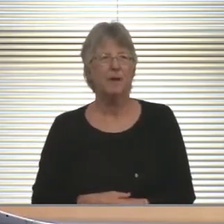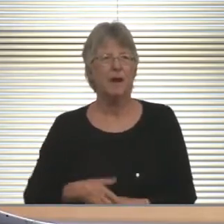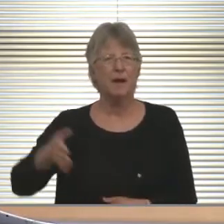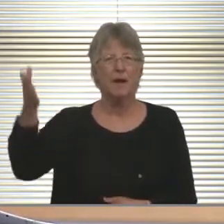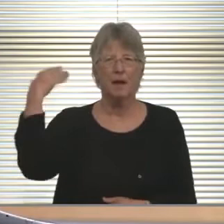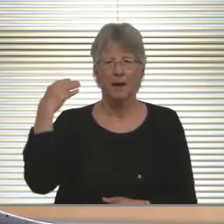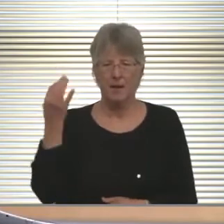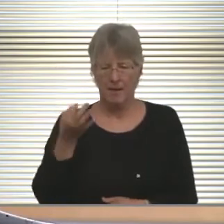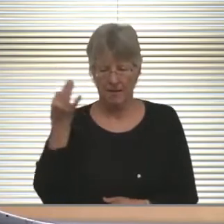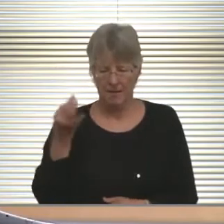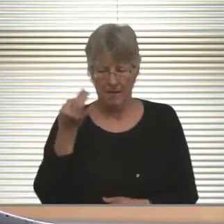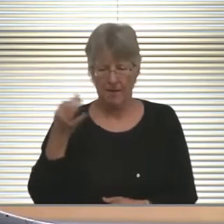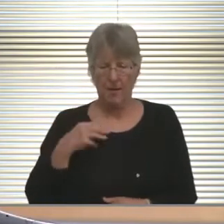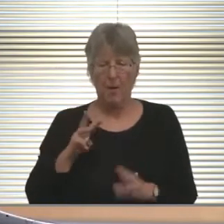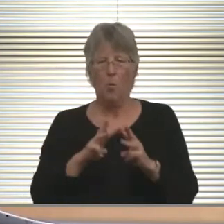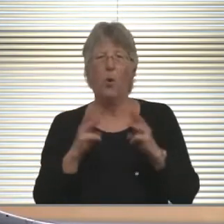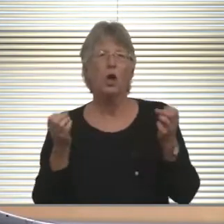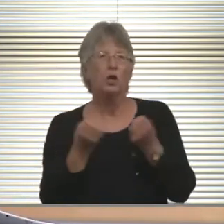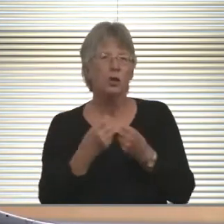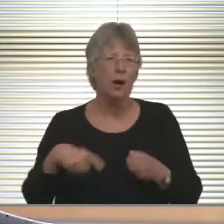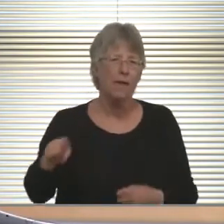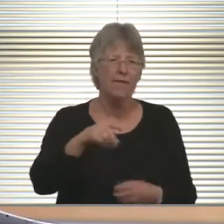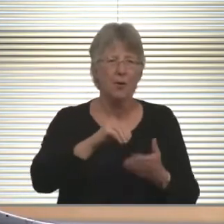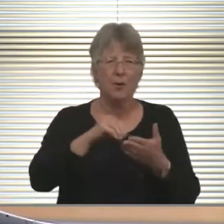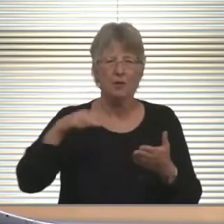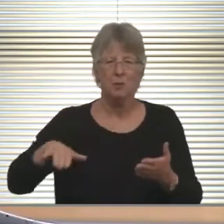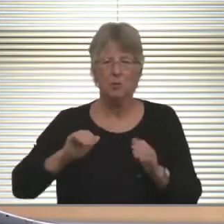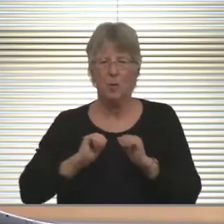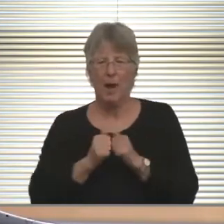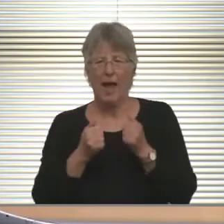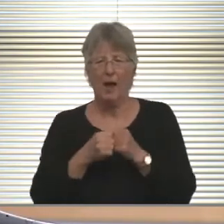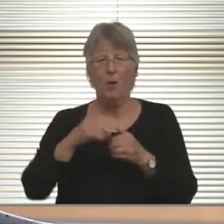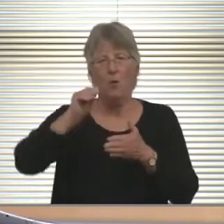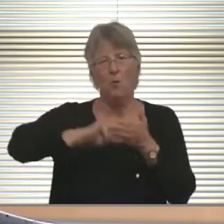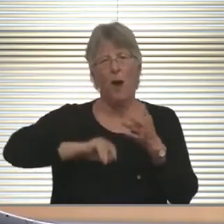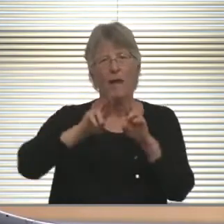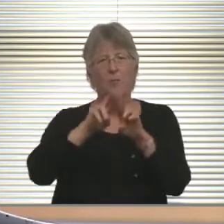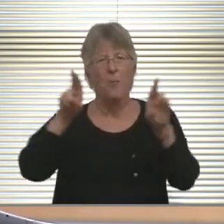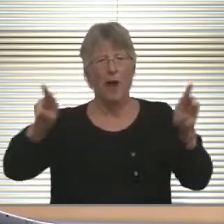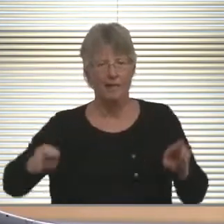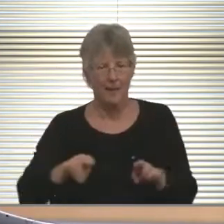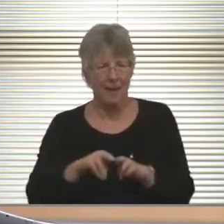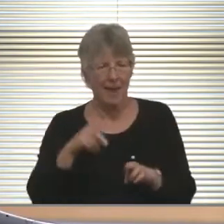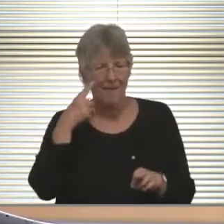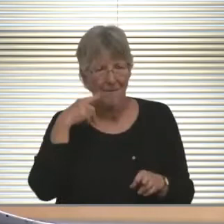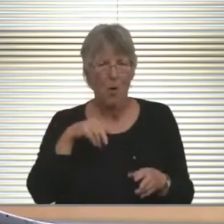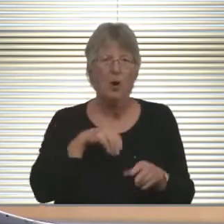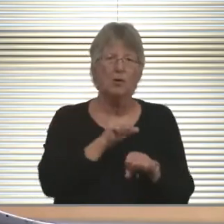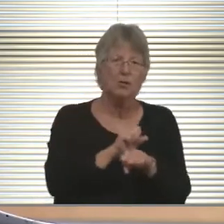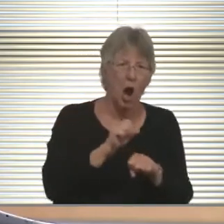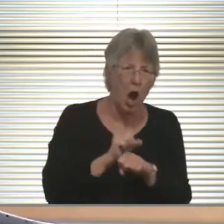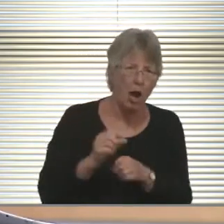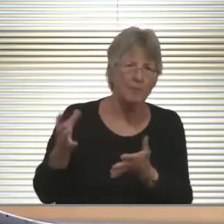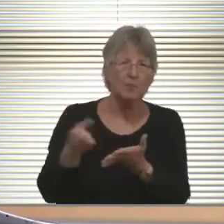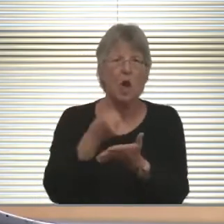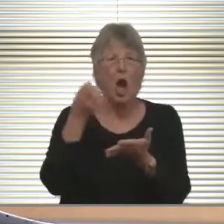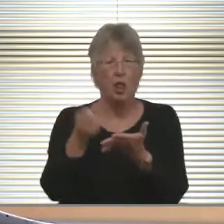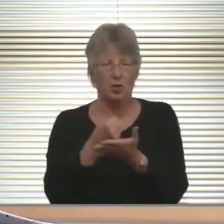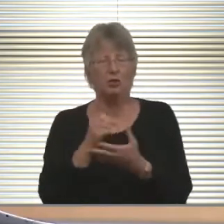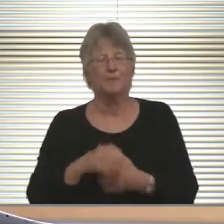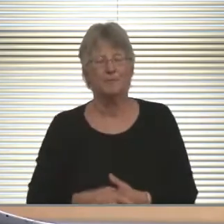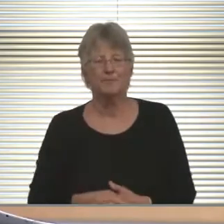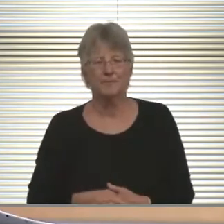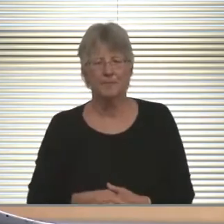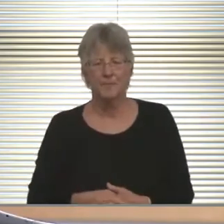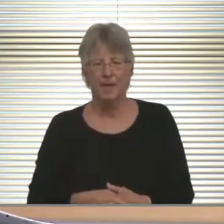we had a resume workshop for our students on how they can write up a resume for jobs, scholarships, and things of the sort. This week,